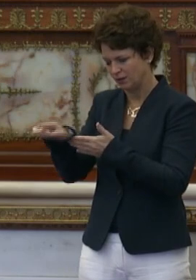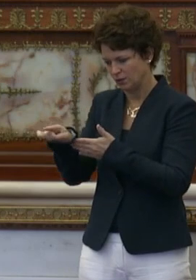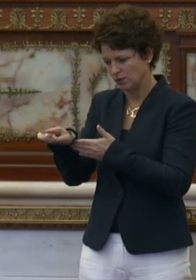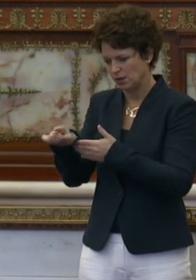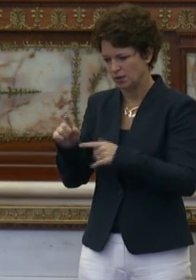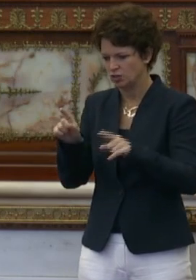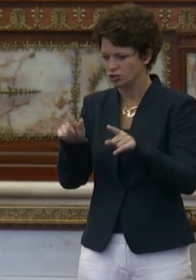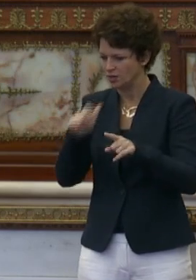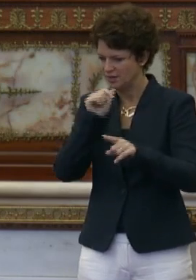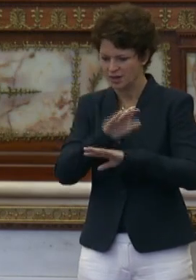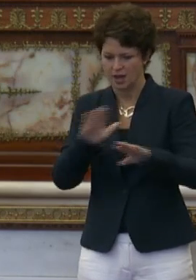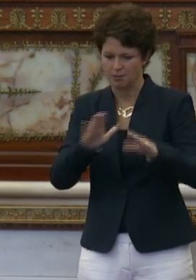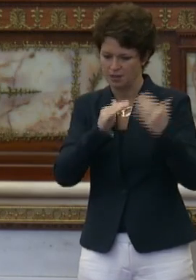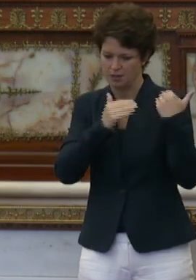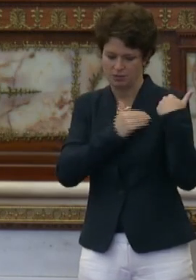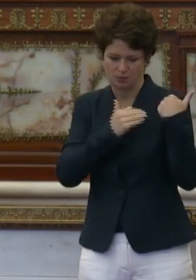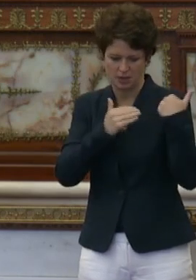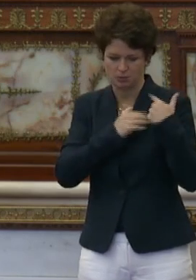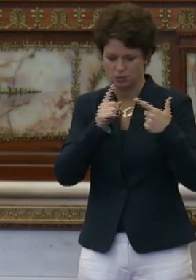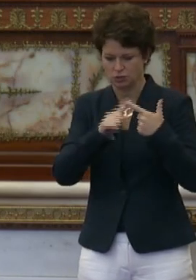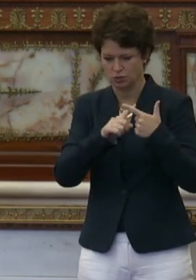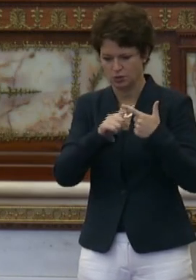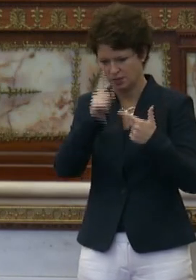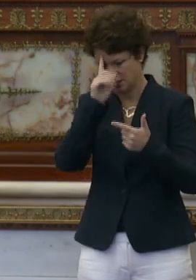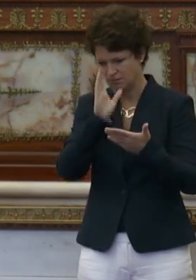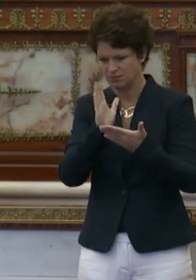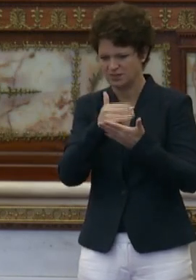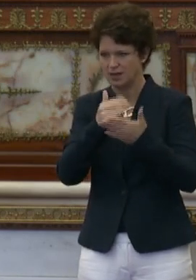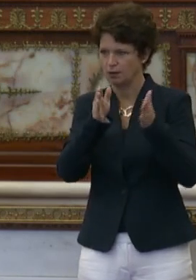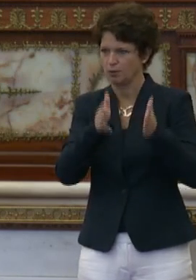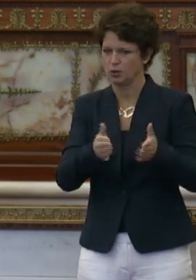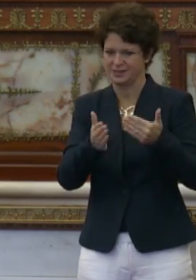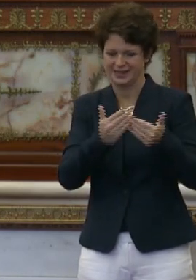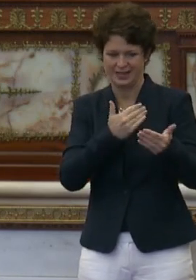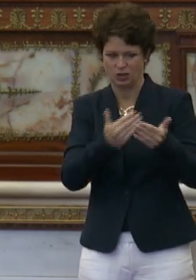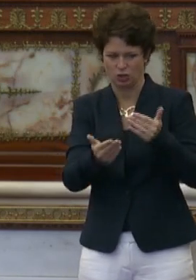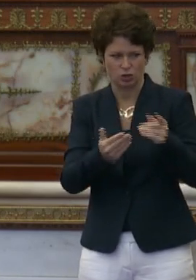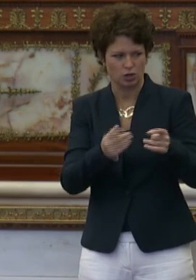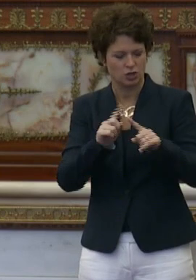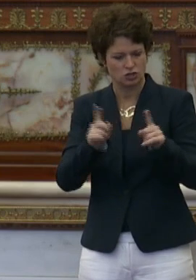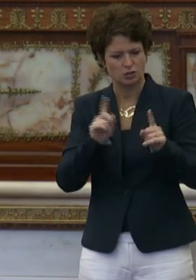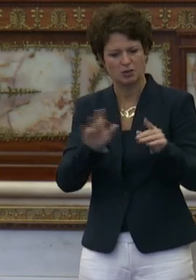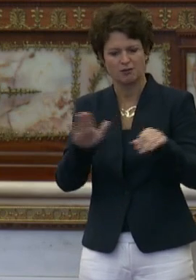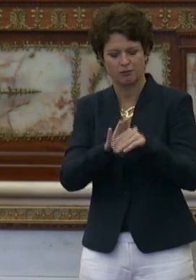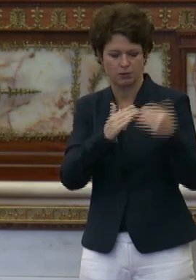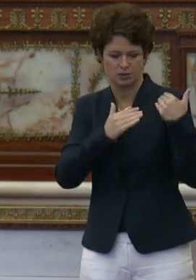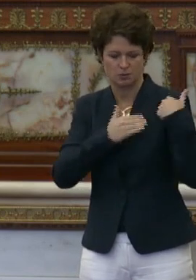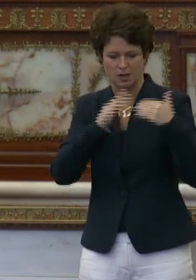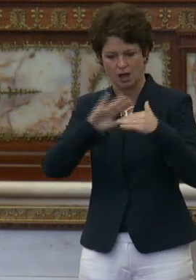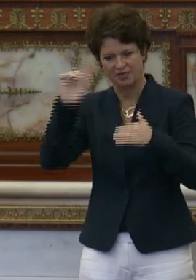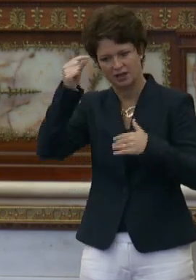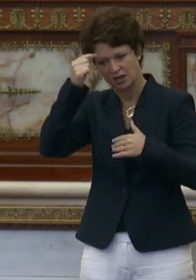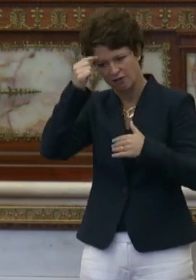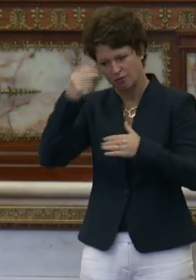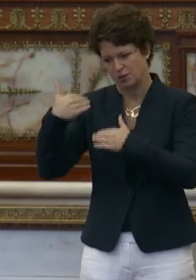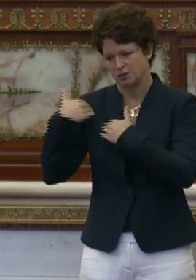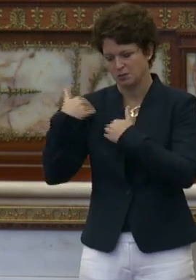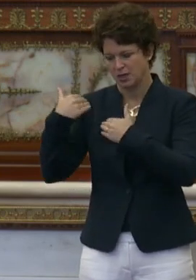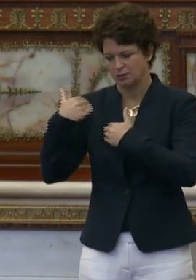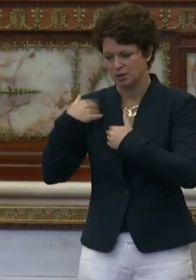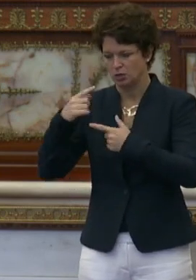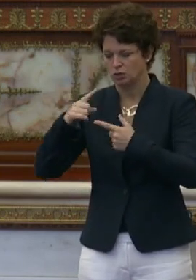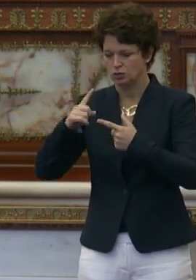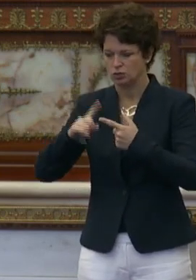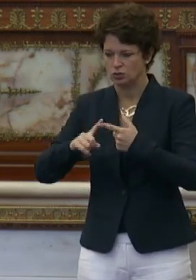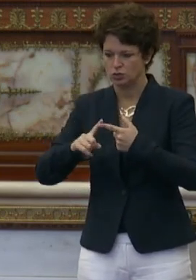even necessarily fall onto these psychopaths either. It should fall entirely on the government's duty to